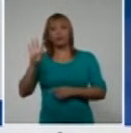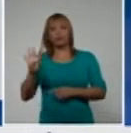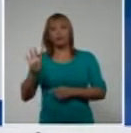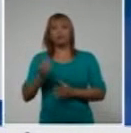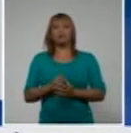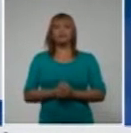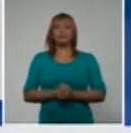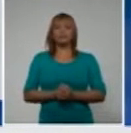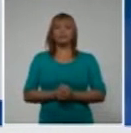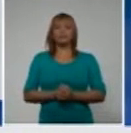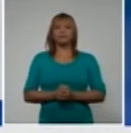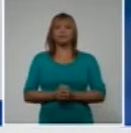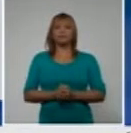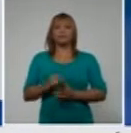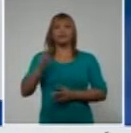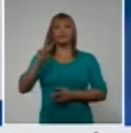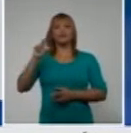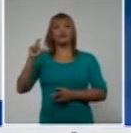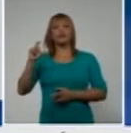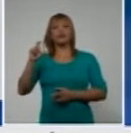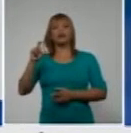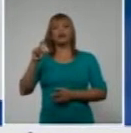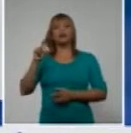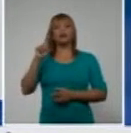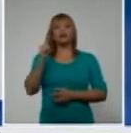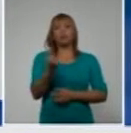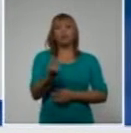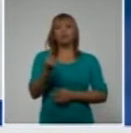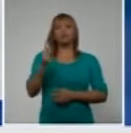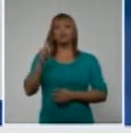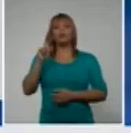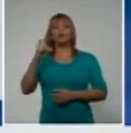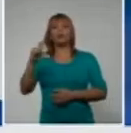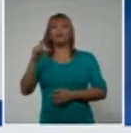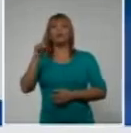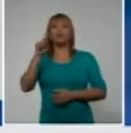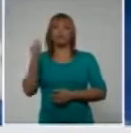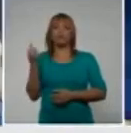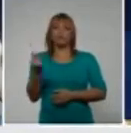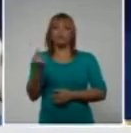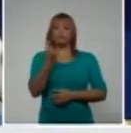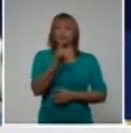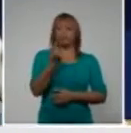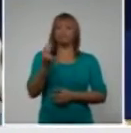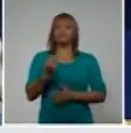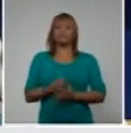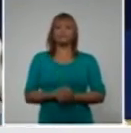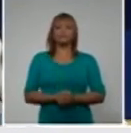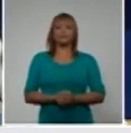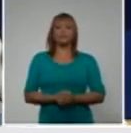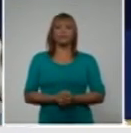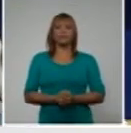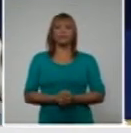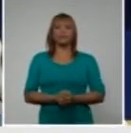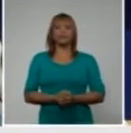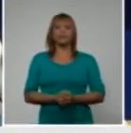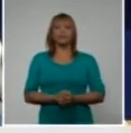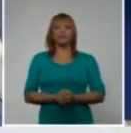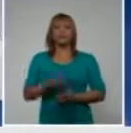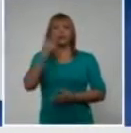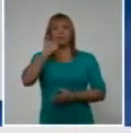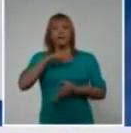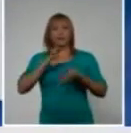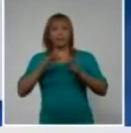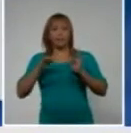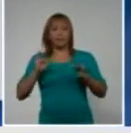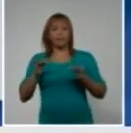Las Tunas report 4 cases each, and Villa Clara and Camagüey 1 case each. In Artemisa province,